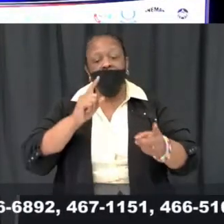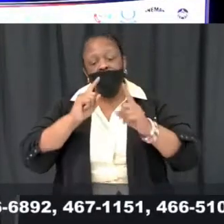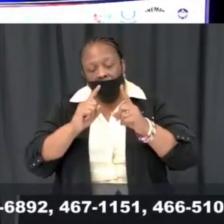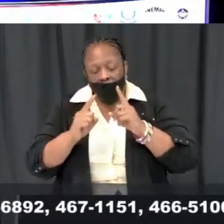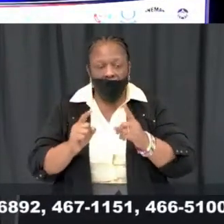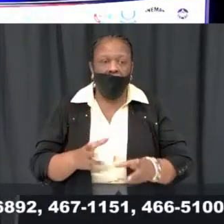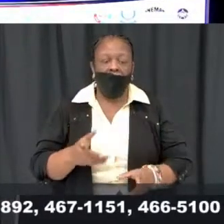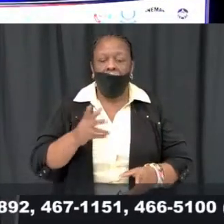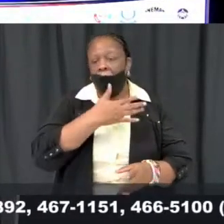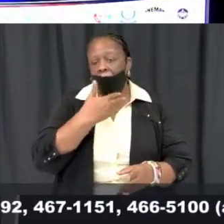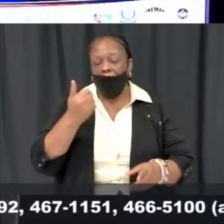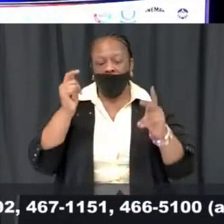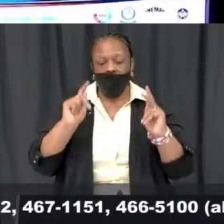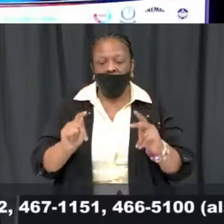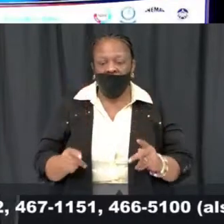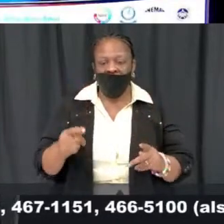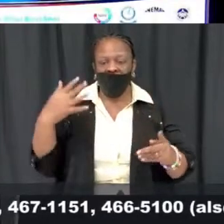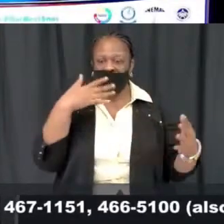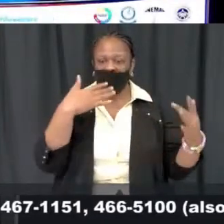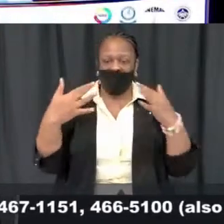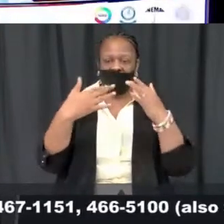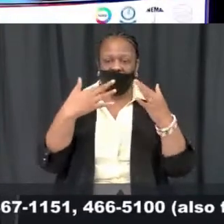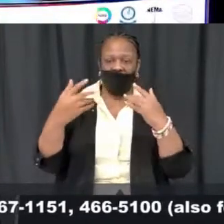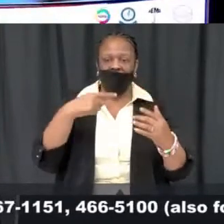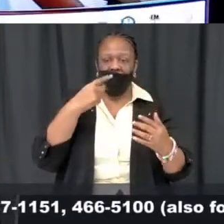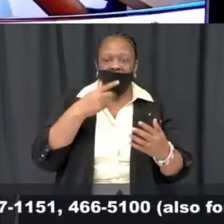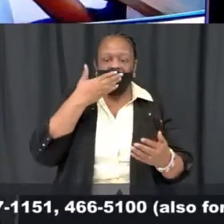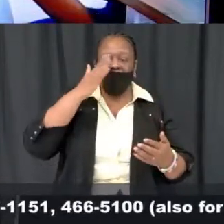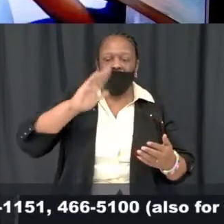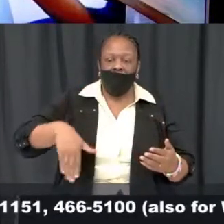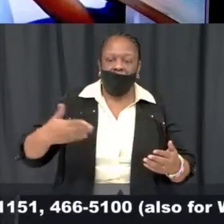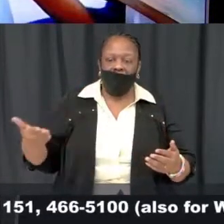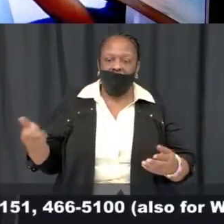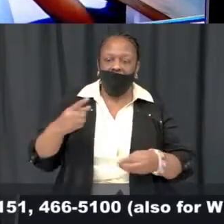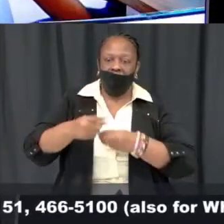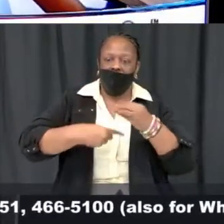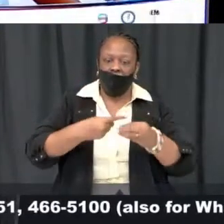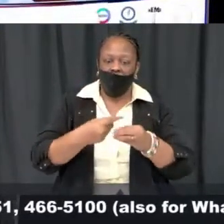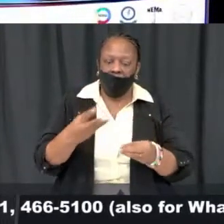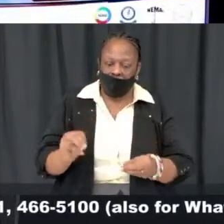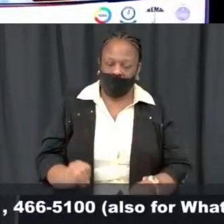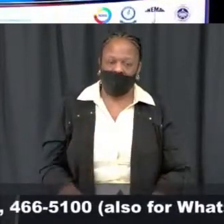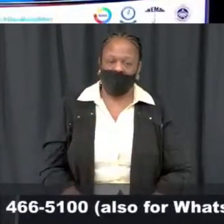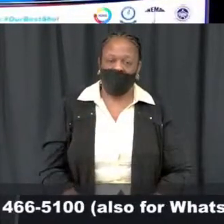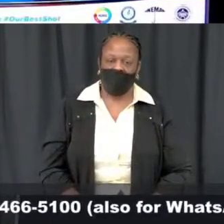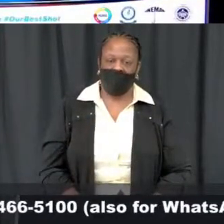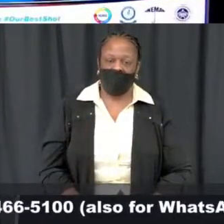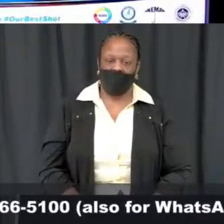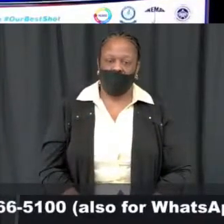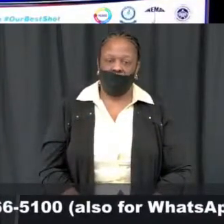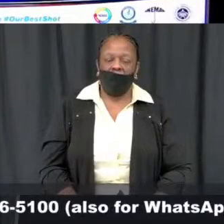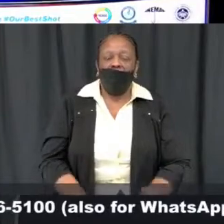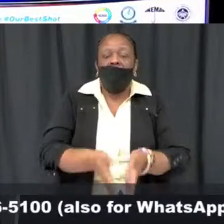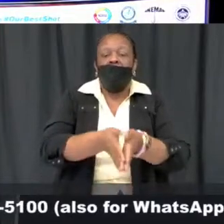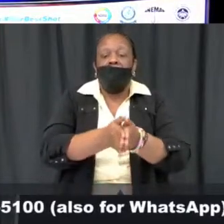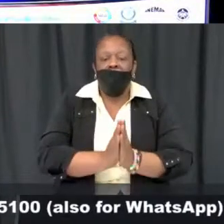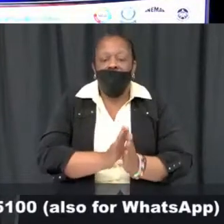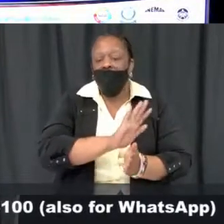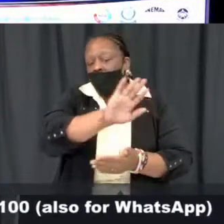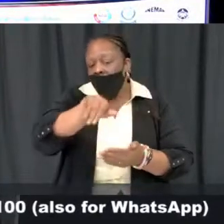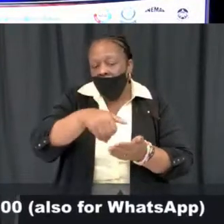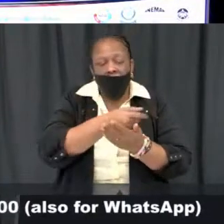attacks, and otherwise. And all I am asking for you, our dear citizens and residents, is to be